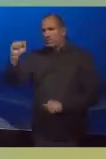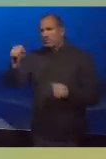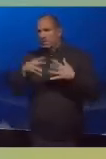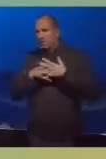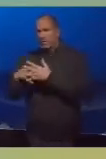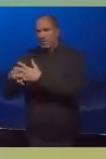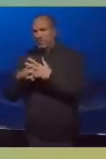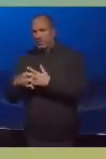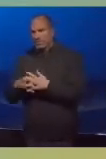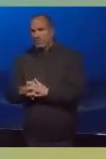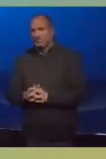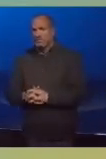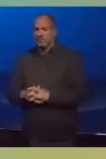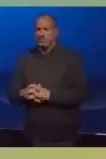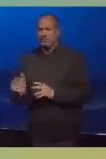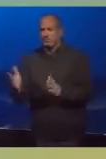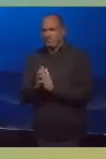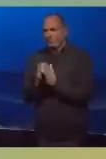America.